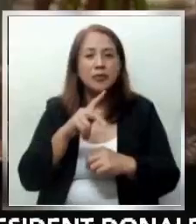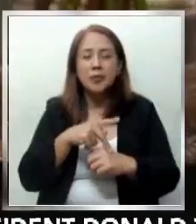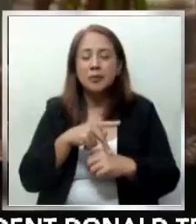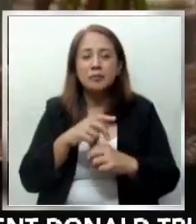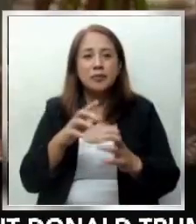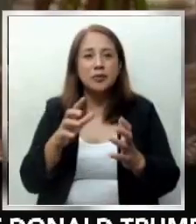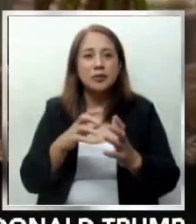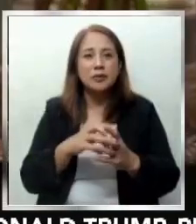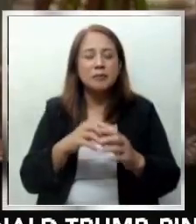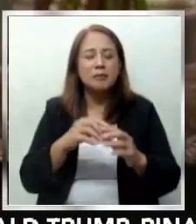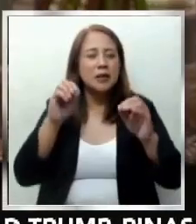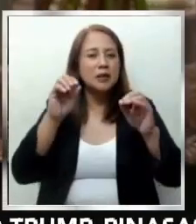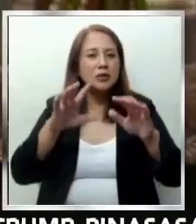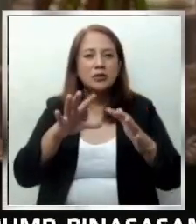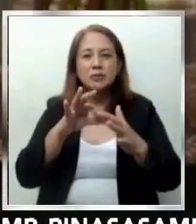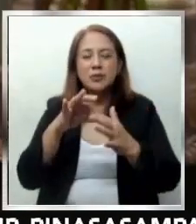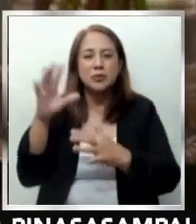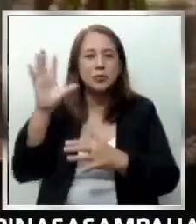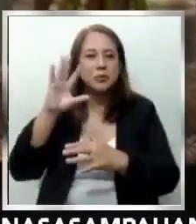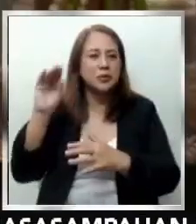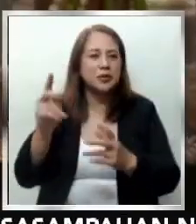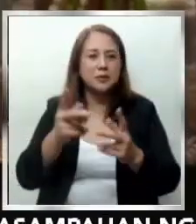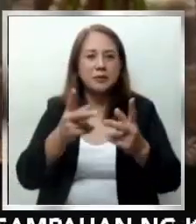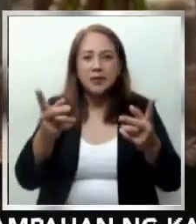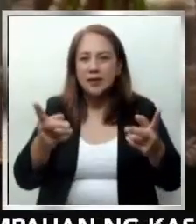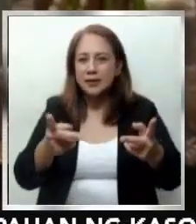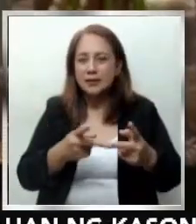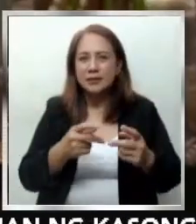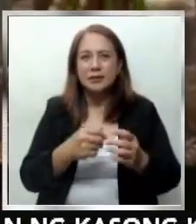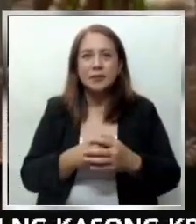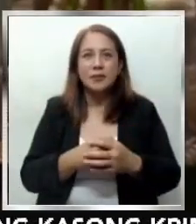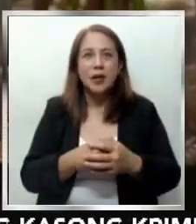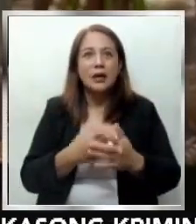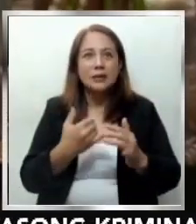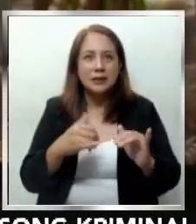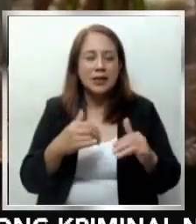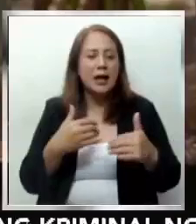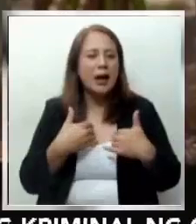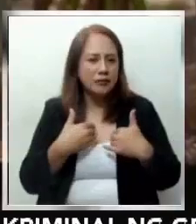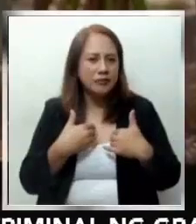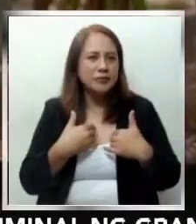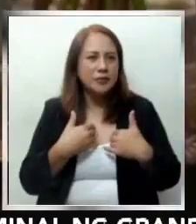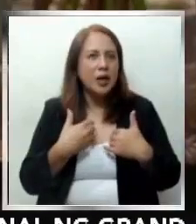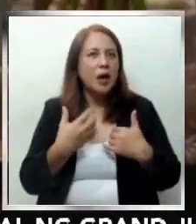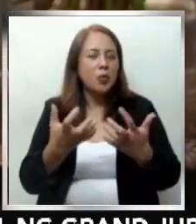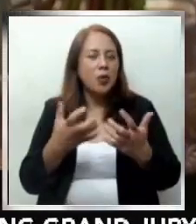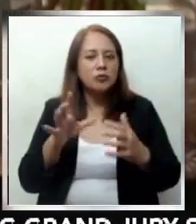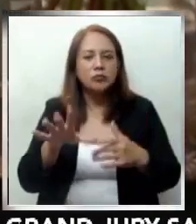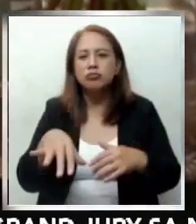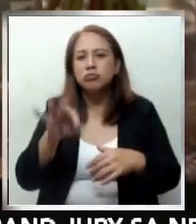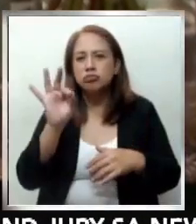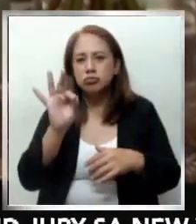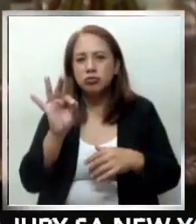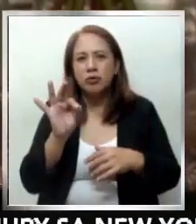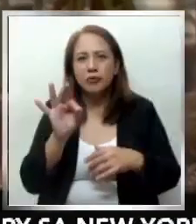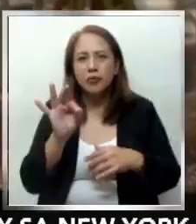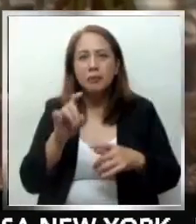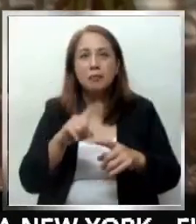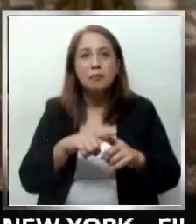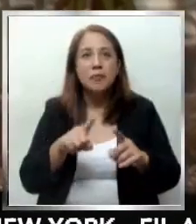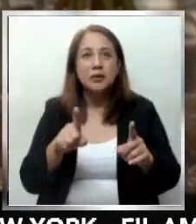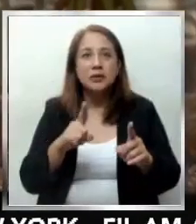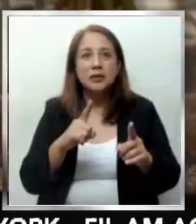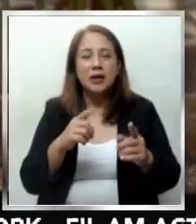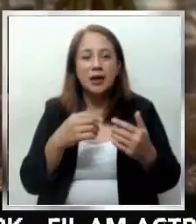magical, special, unique places ever. I mean, I still have so much that I want to discover, but it really does